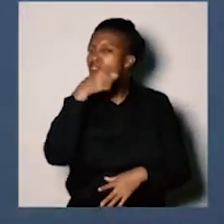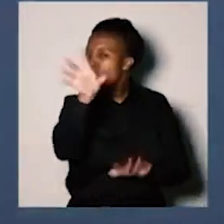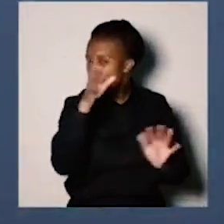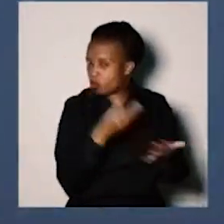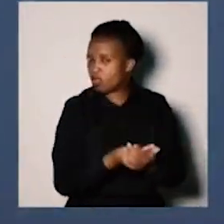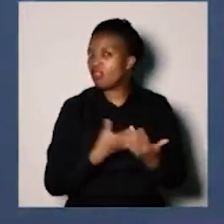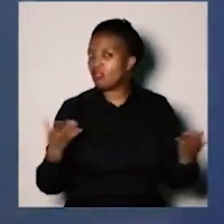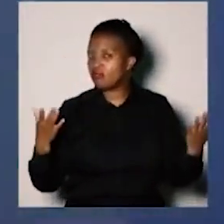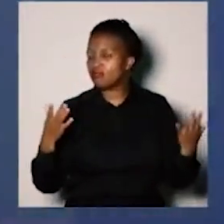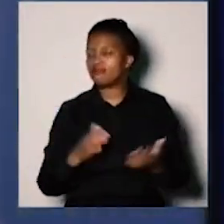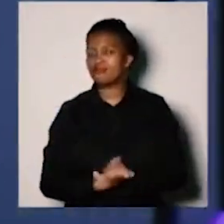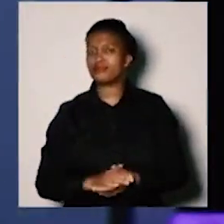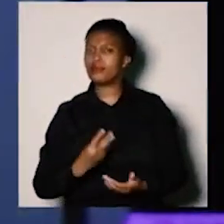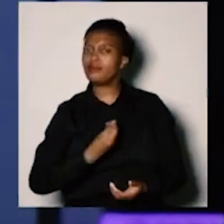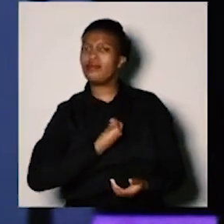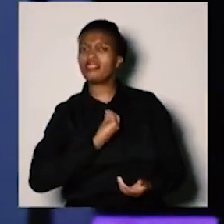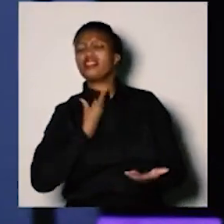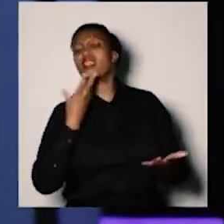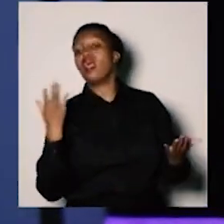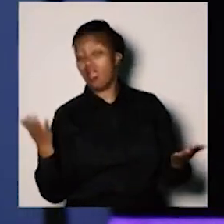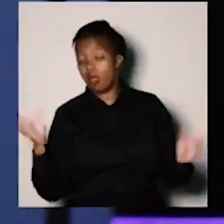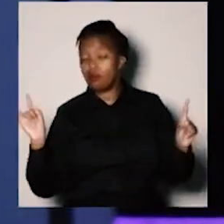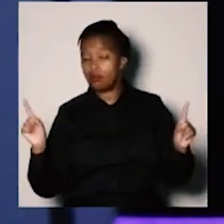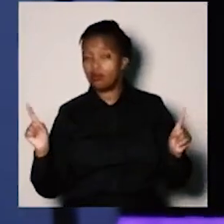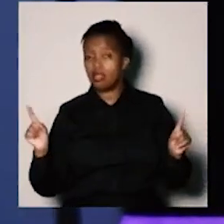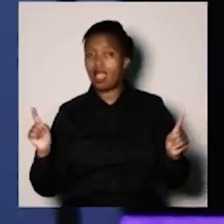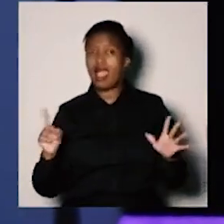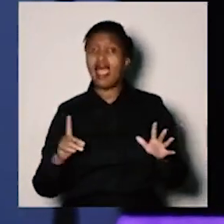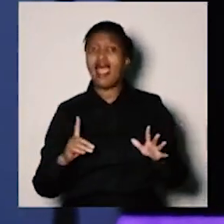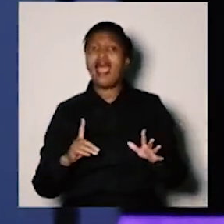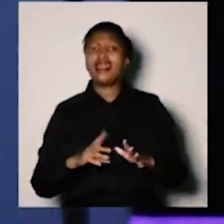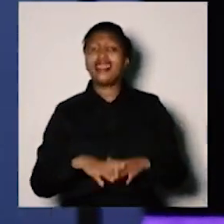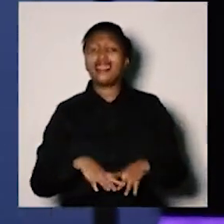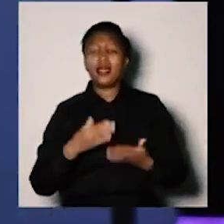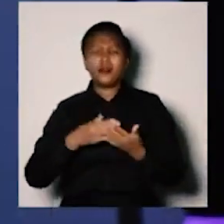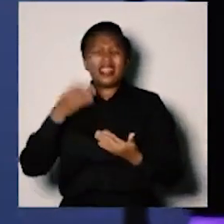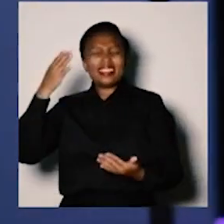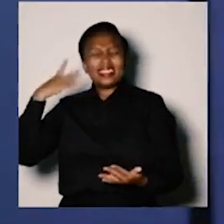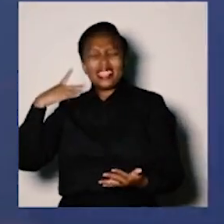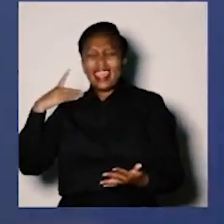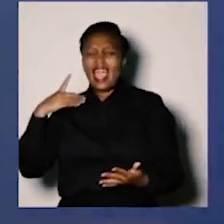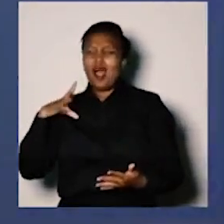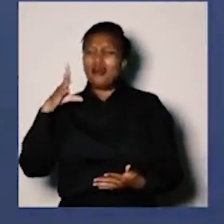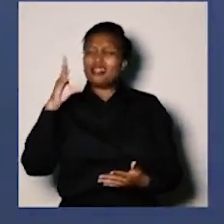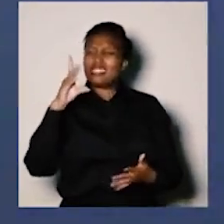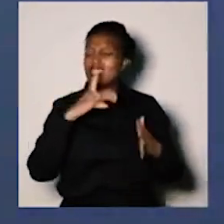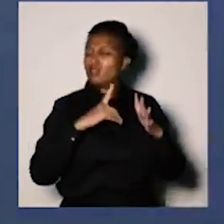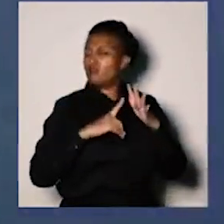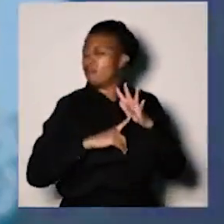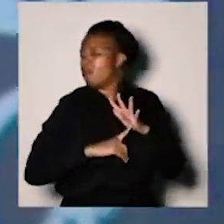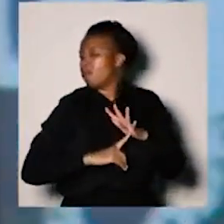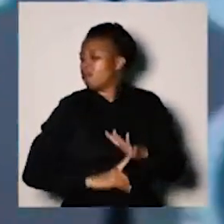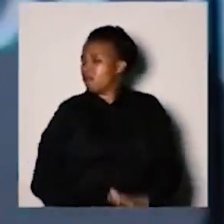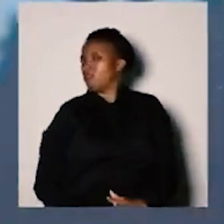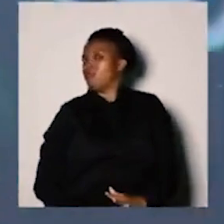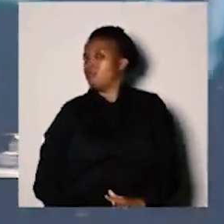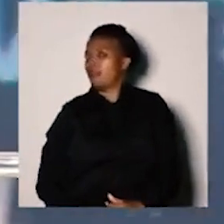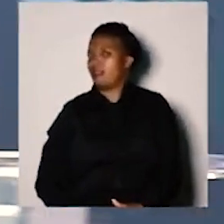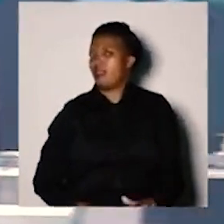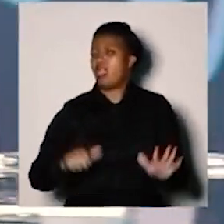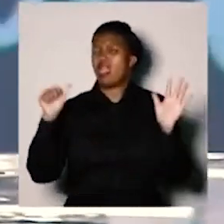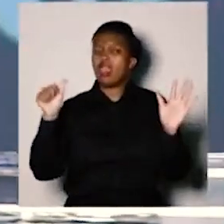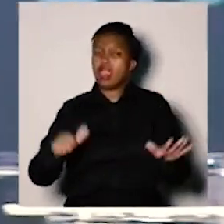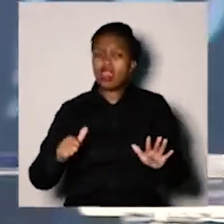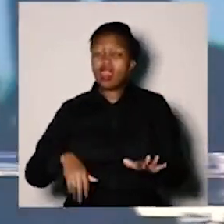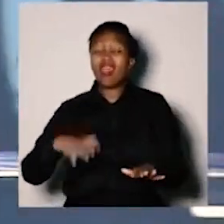got to be a teenager, I slipped into, I know now it's depression. I didn't know what it was back then. And when I got to be 16 years old, I wanted to take